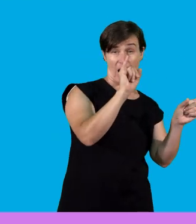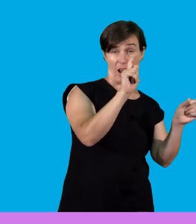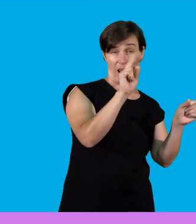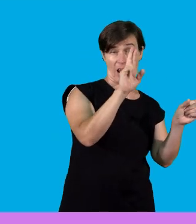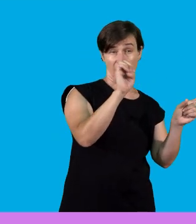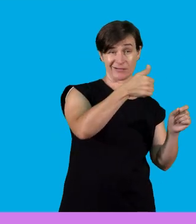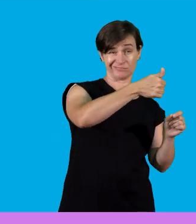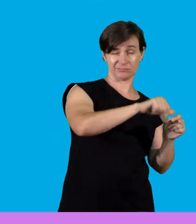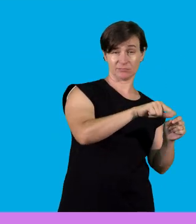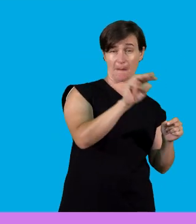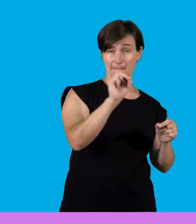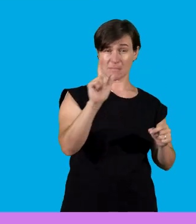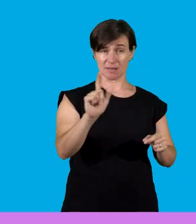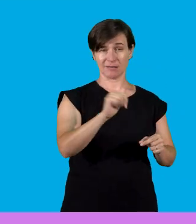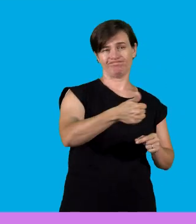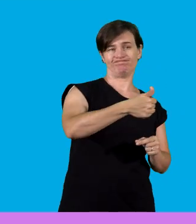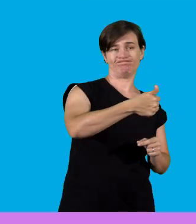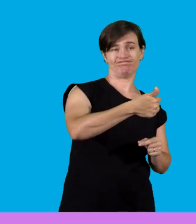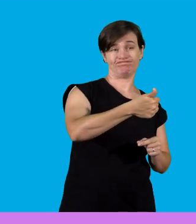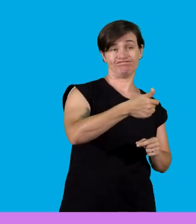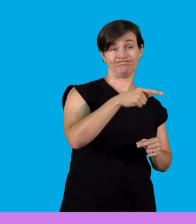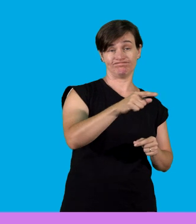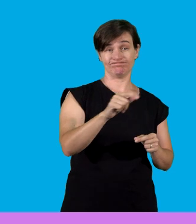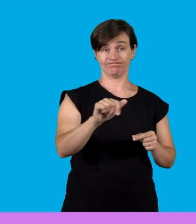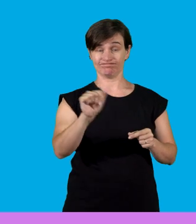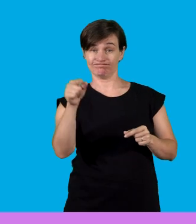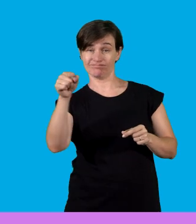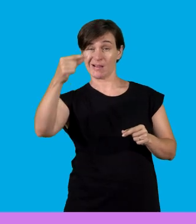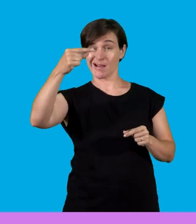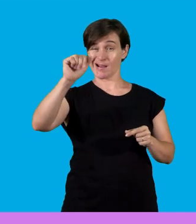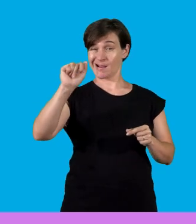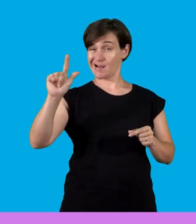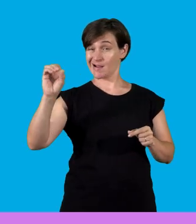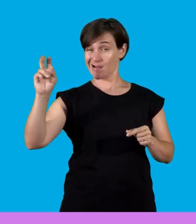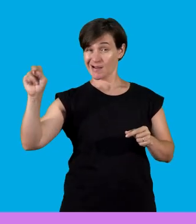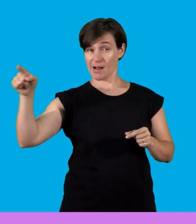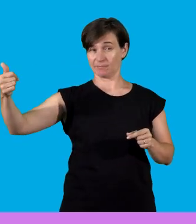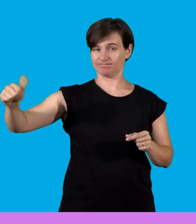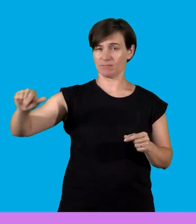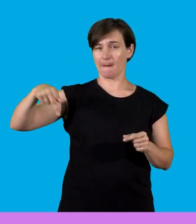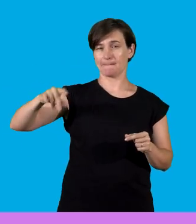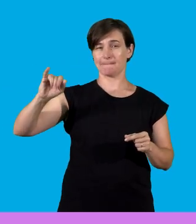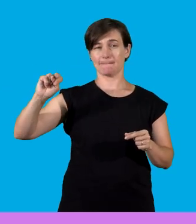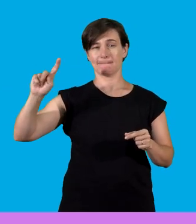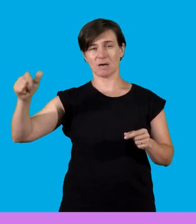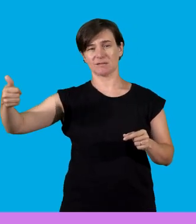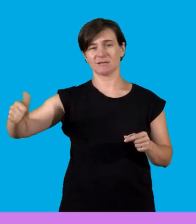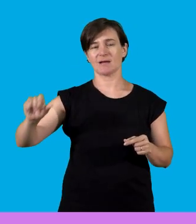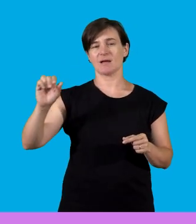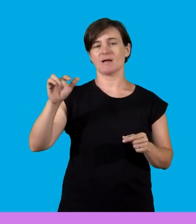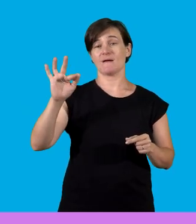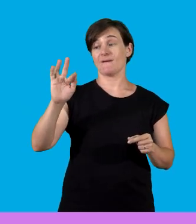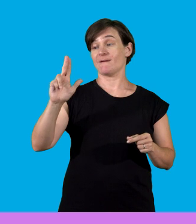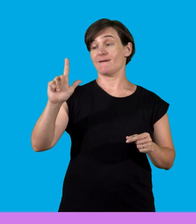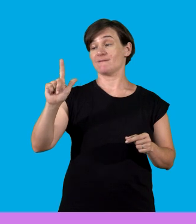and milliliter, and then on the imperial side, gallons, pints, and fluid ounce. And that